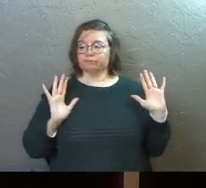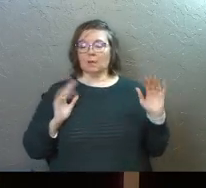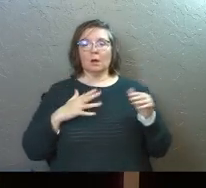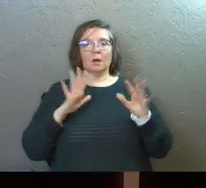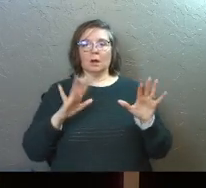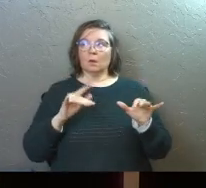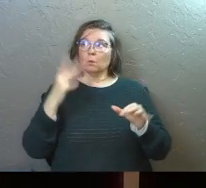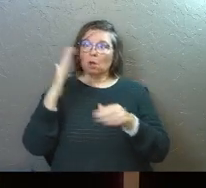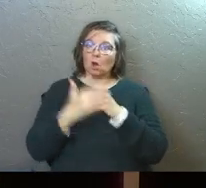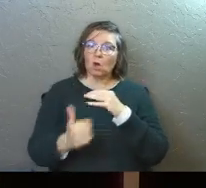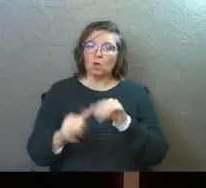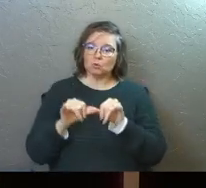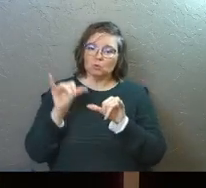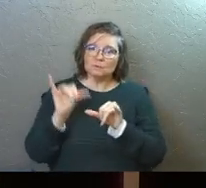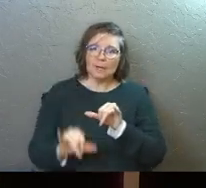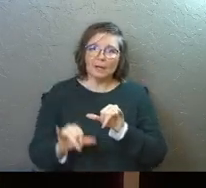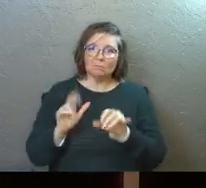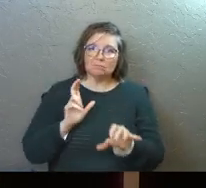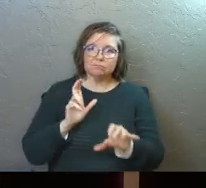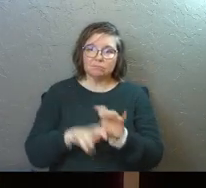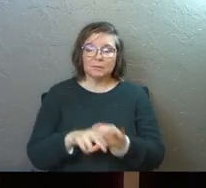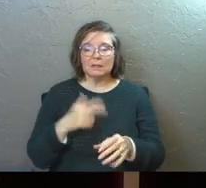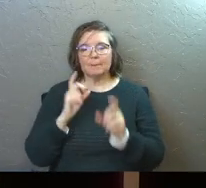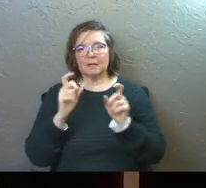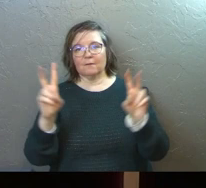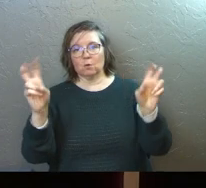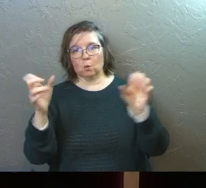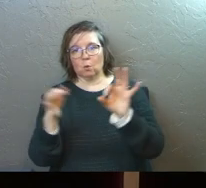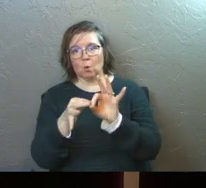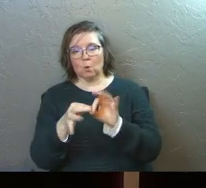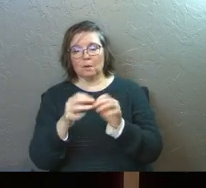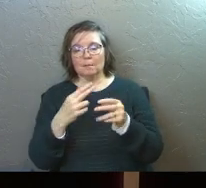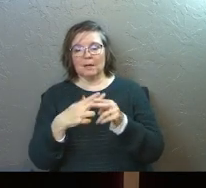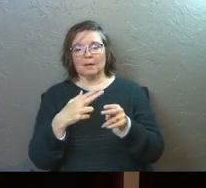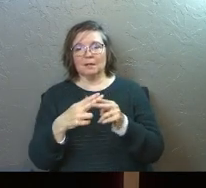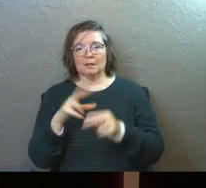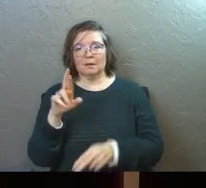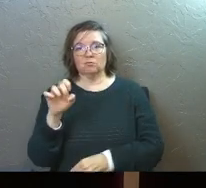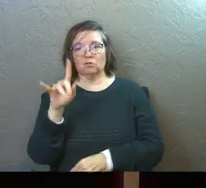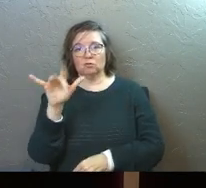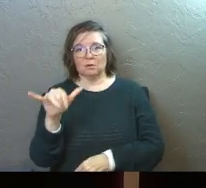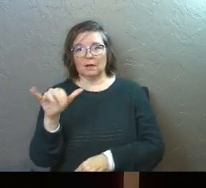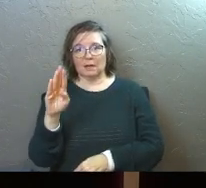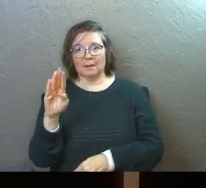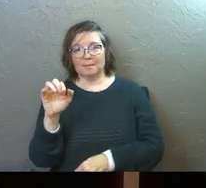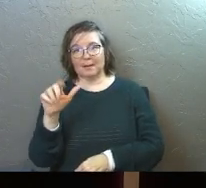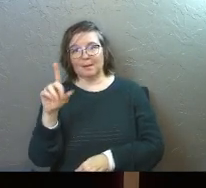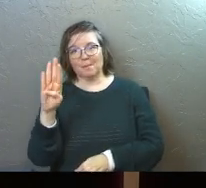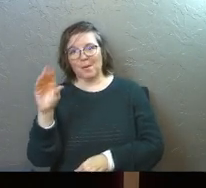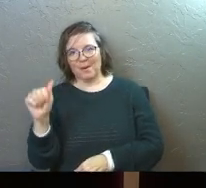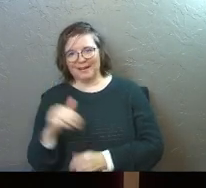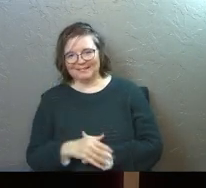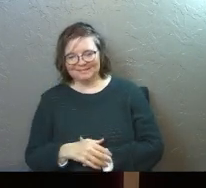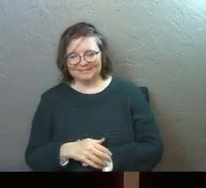to stay in it. Let me give you a quote from an amazing theologian. It goes by the name of Rocky Balboa. He says, it ain't about how hard you